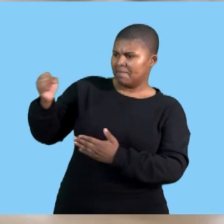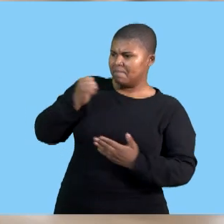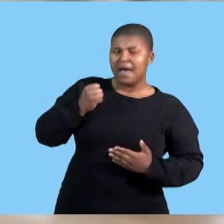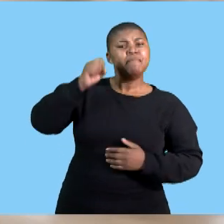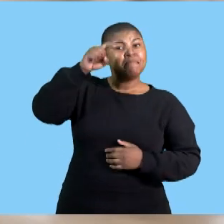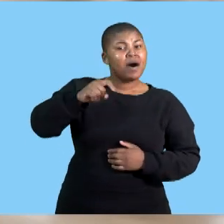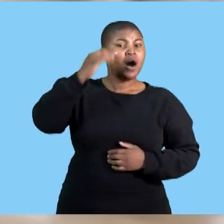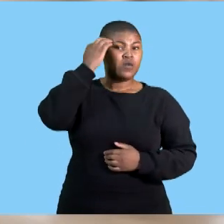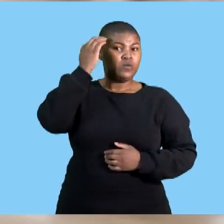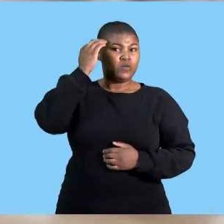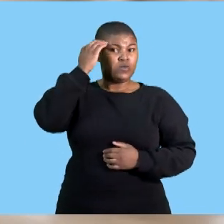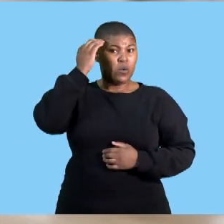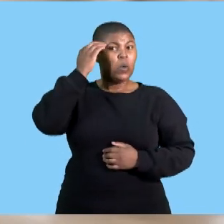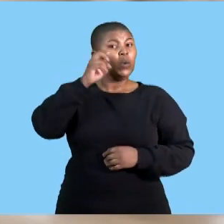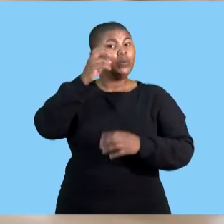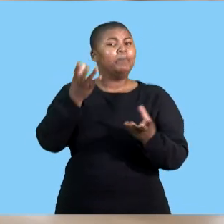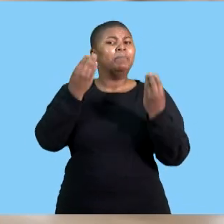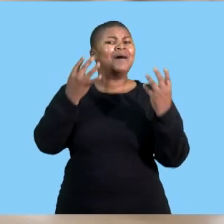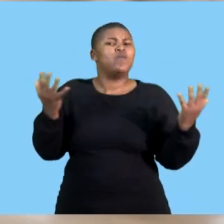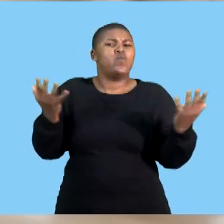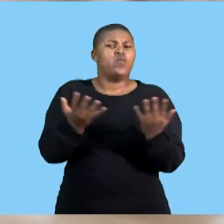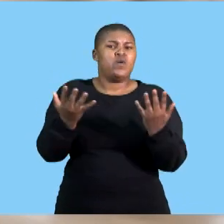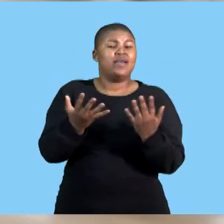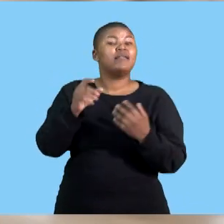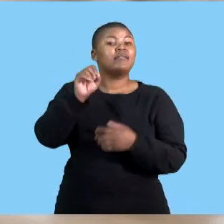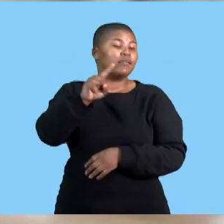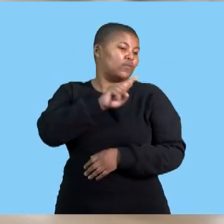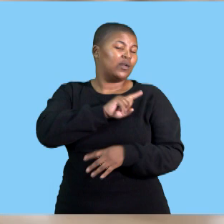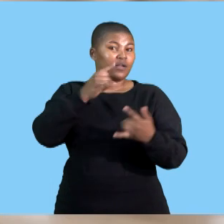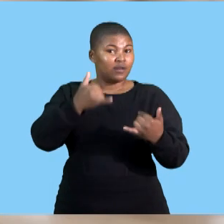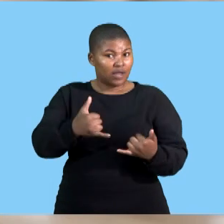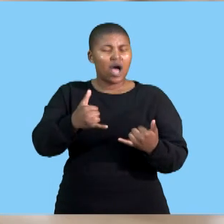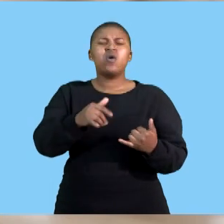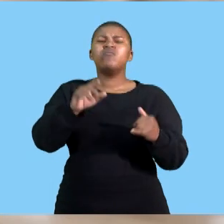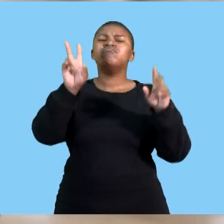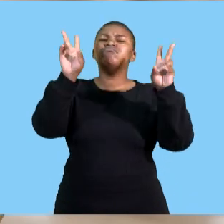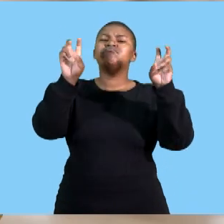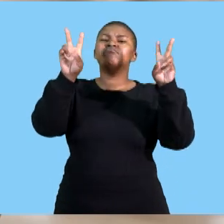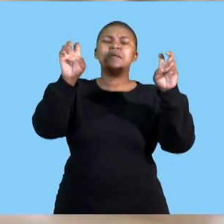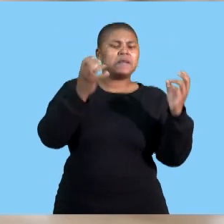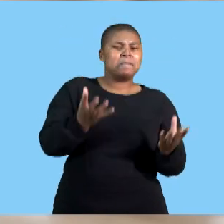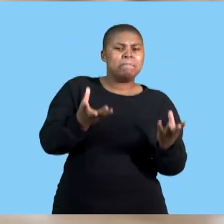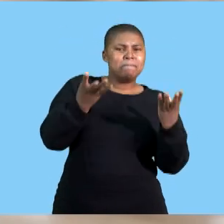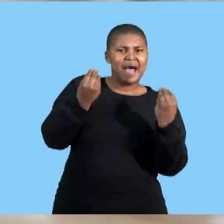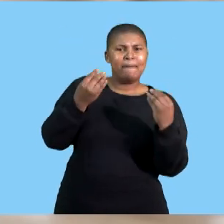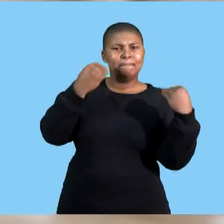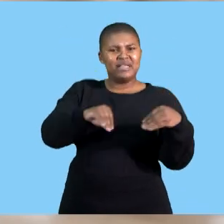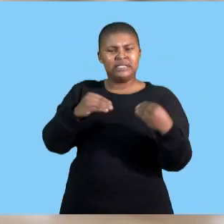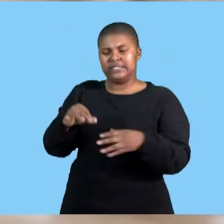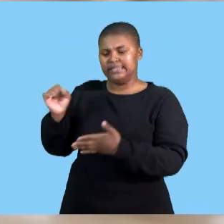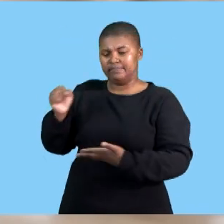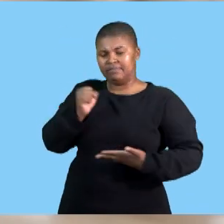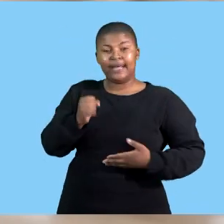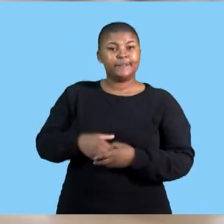to know where you will get the funding if you are going to need one. Hence, this lesson is about acquiring funding if